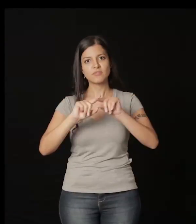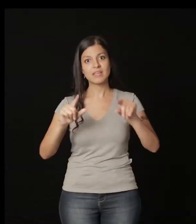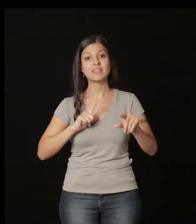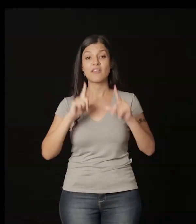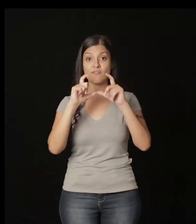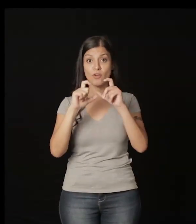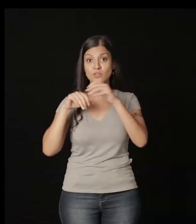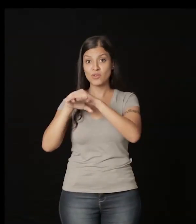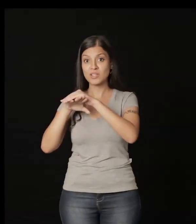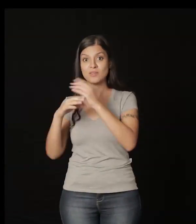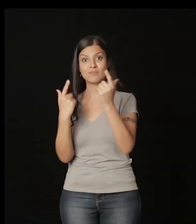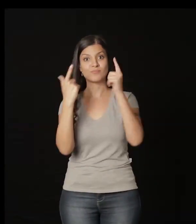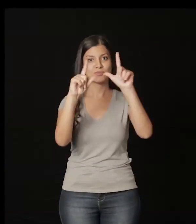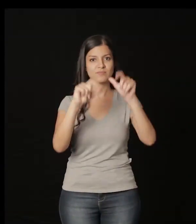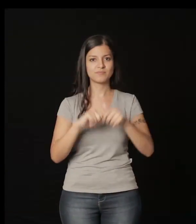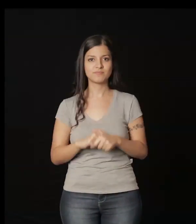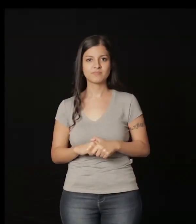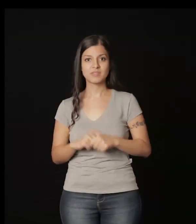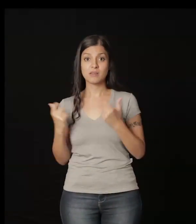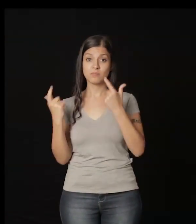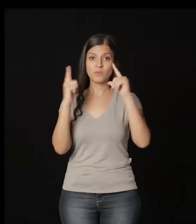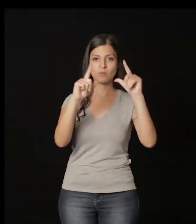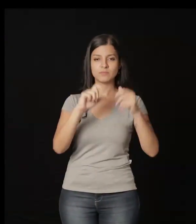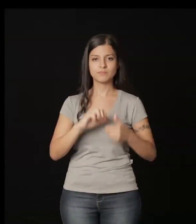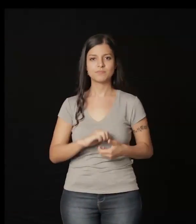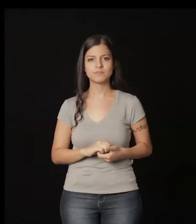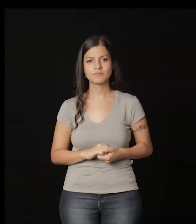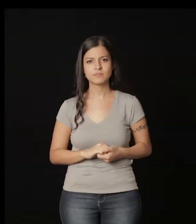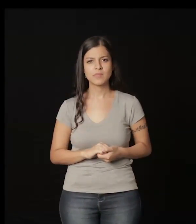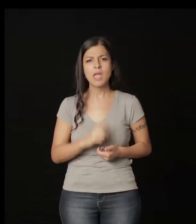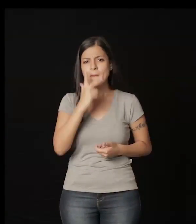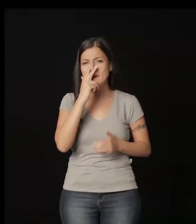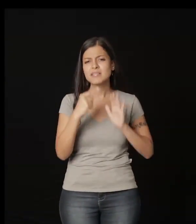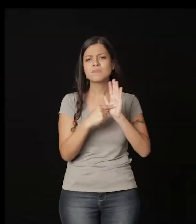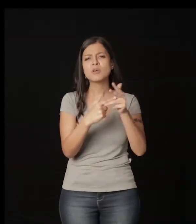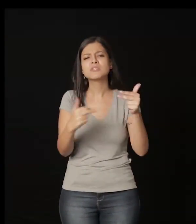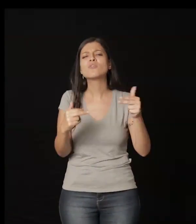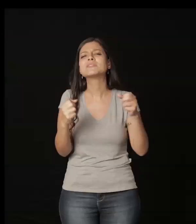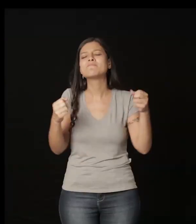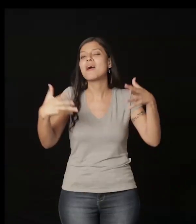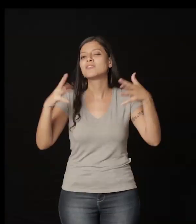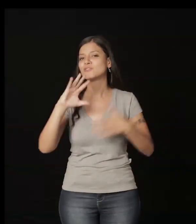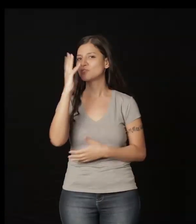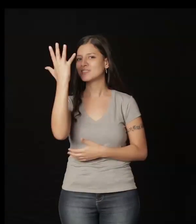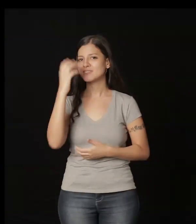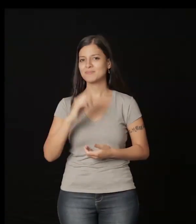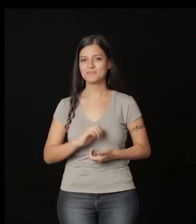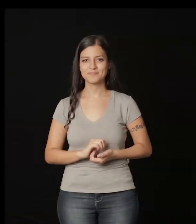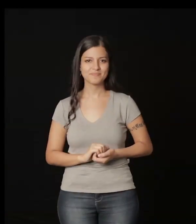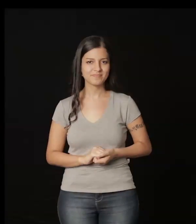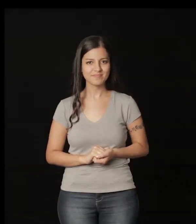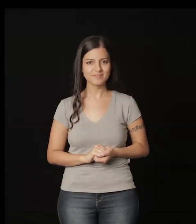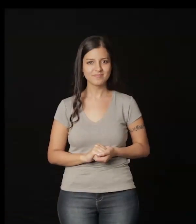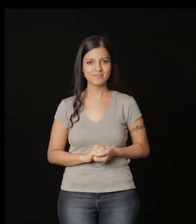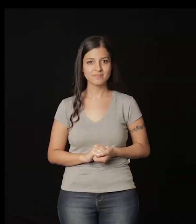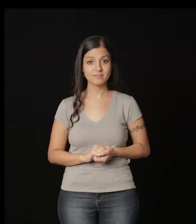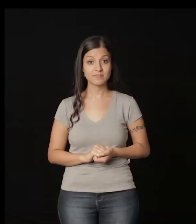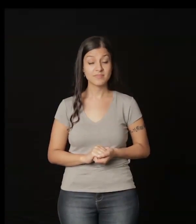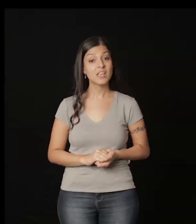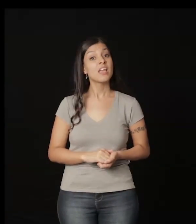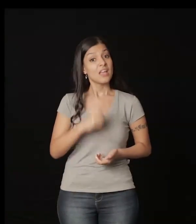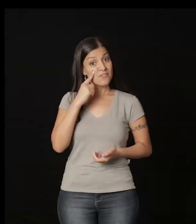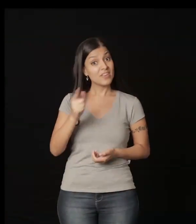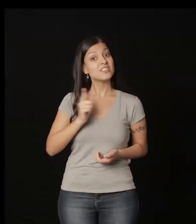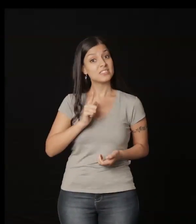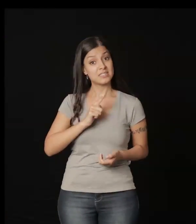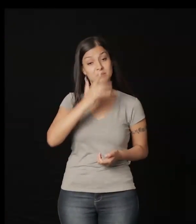a photograph from the collection that showed something magical happening. Something magical. So here we have,